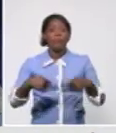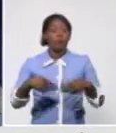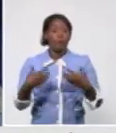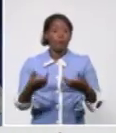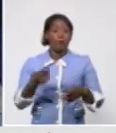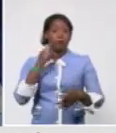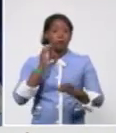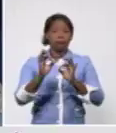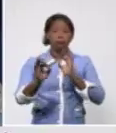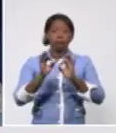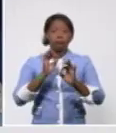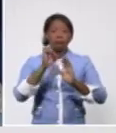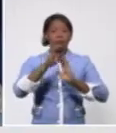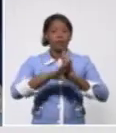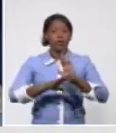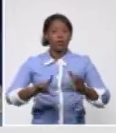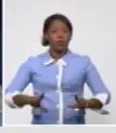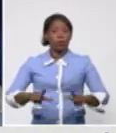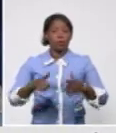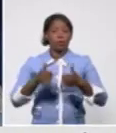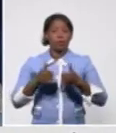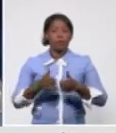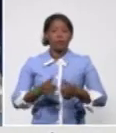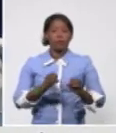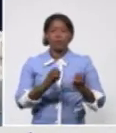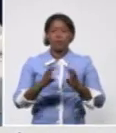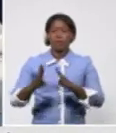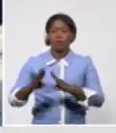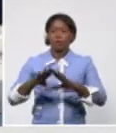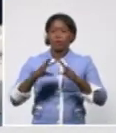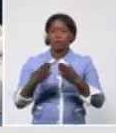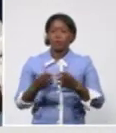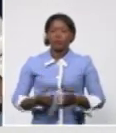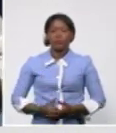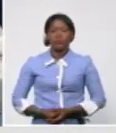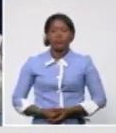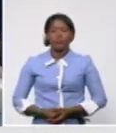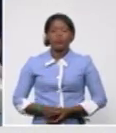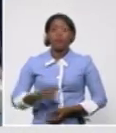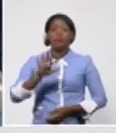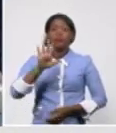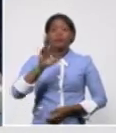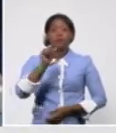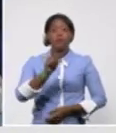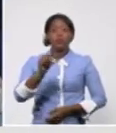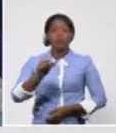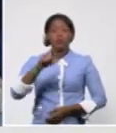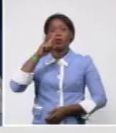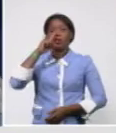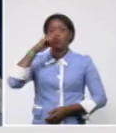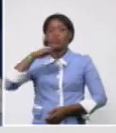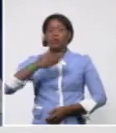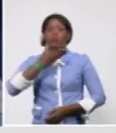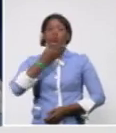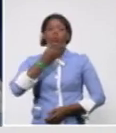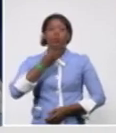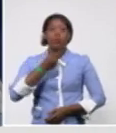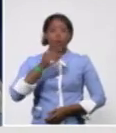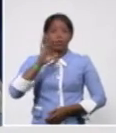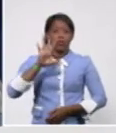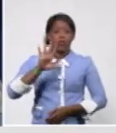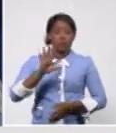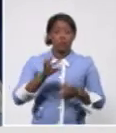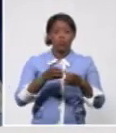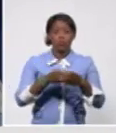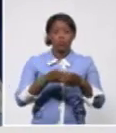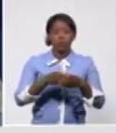cases diagnosed yesterday are under the age of 20. In fact, all are